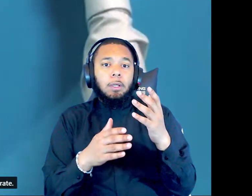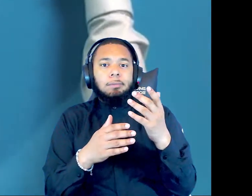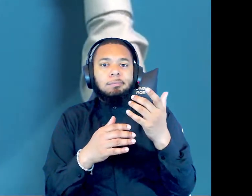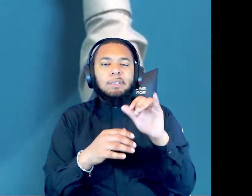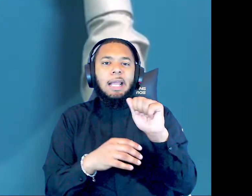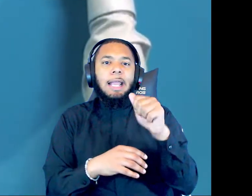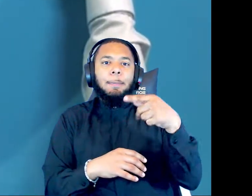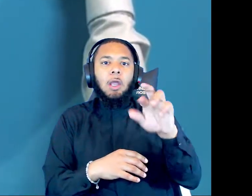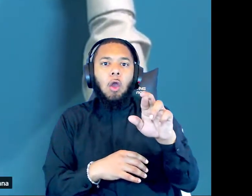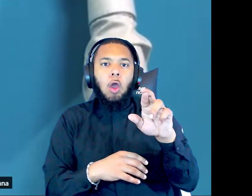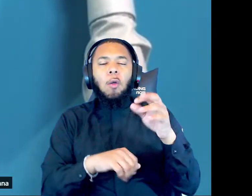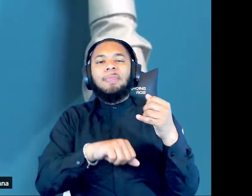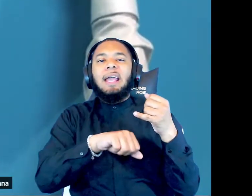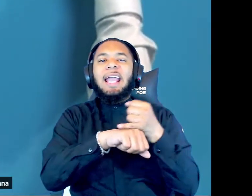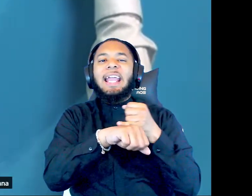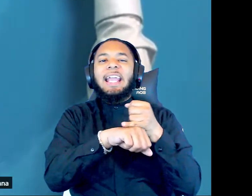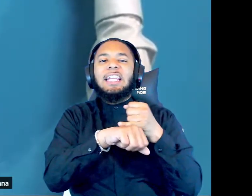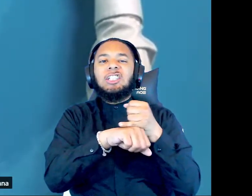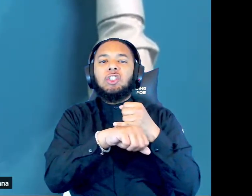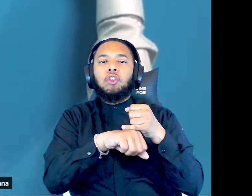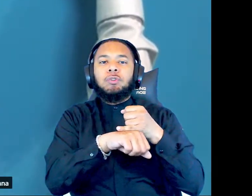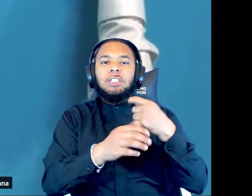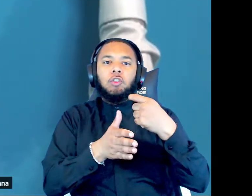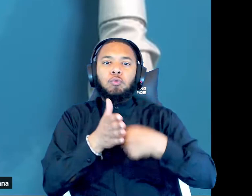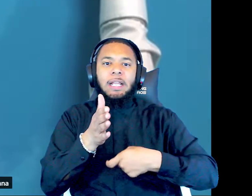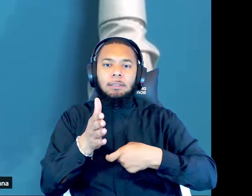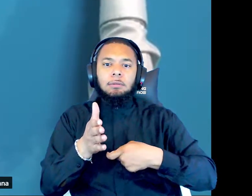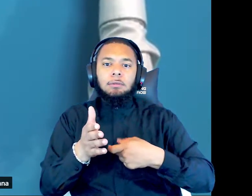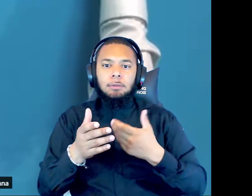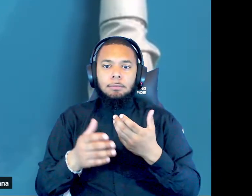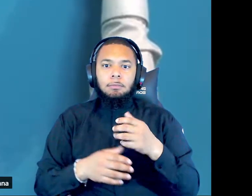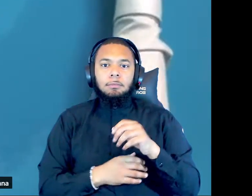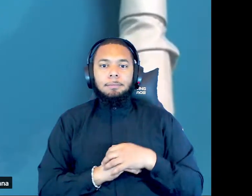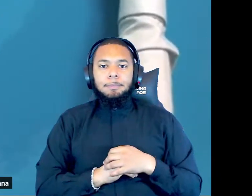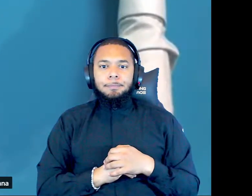rate. Right, so this is an interest rate.